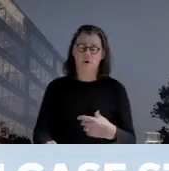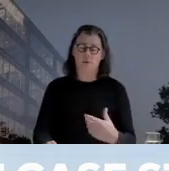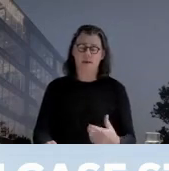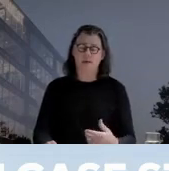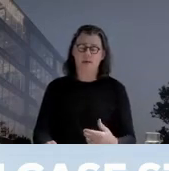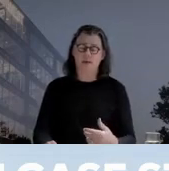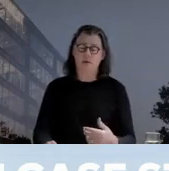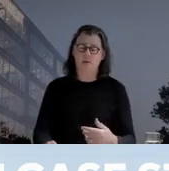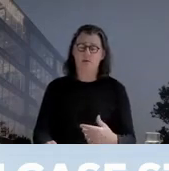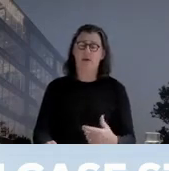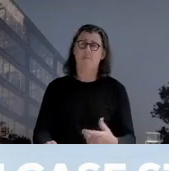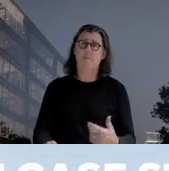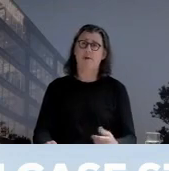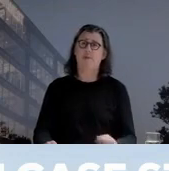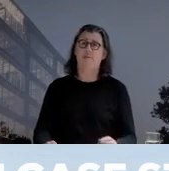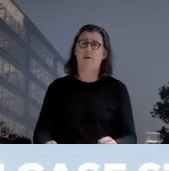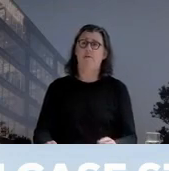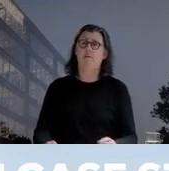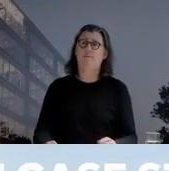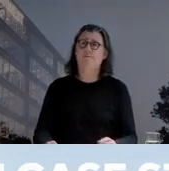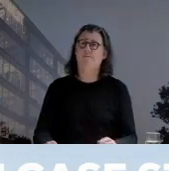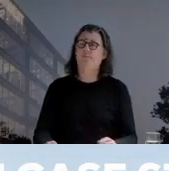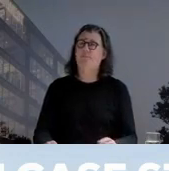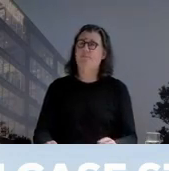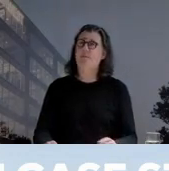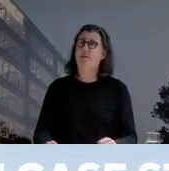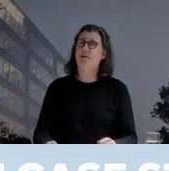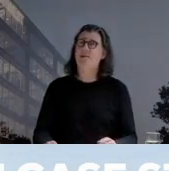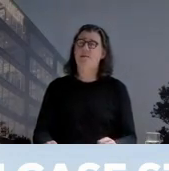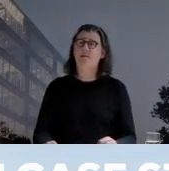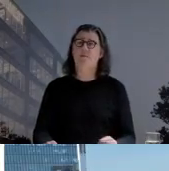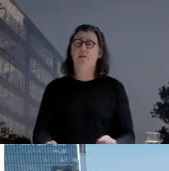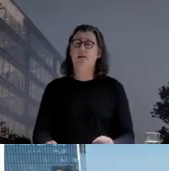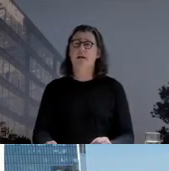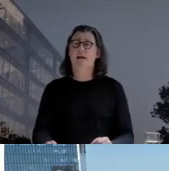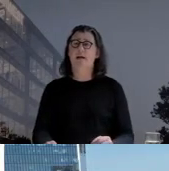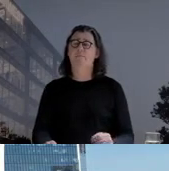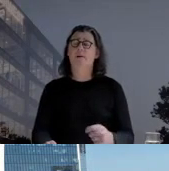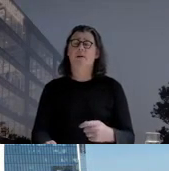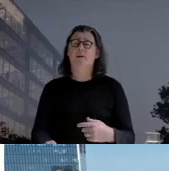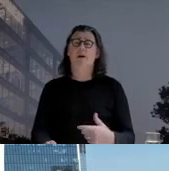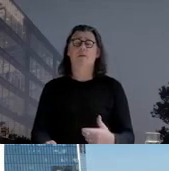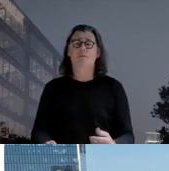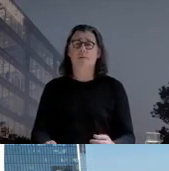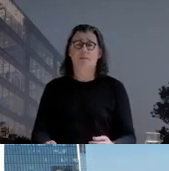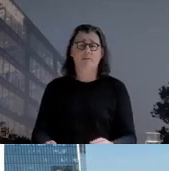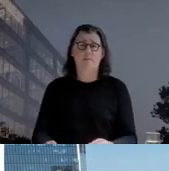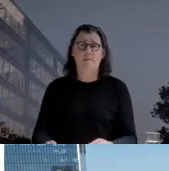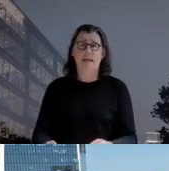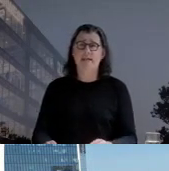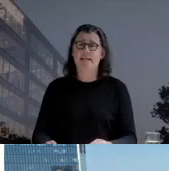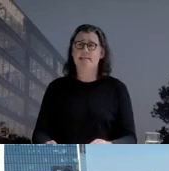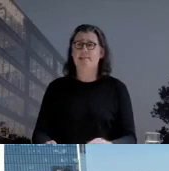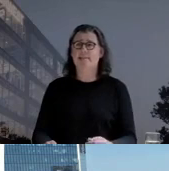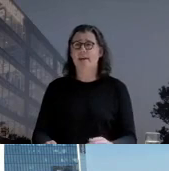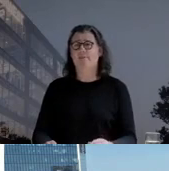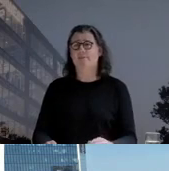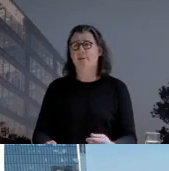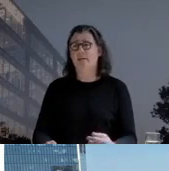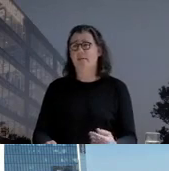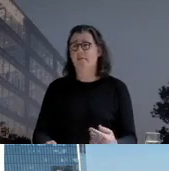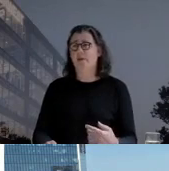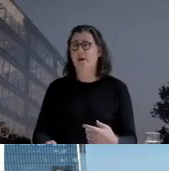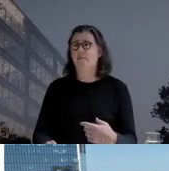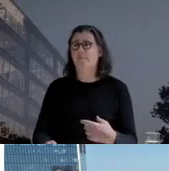we're growing over time a body of knowledge. 73 Miller, office building from the